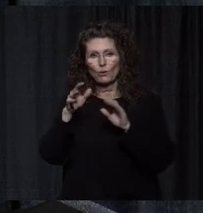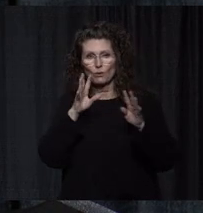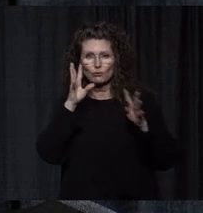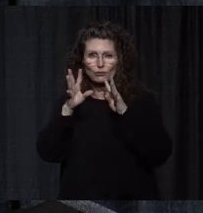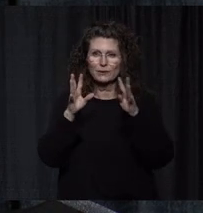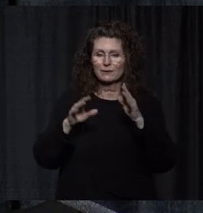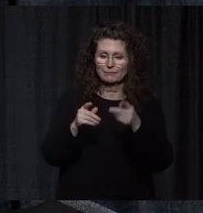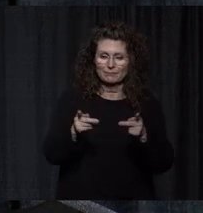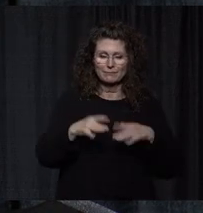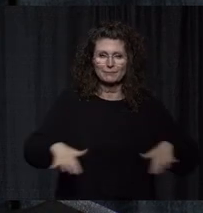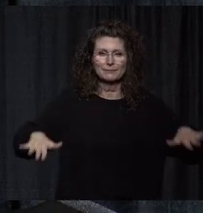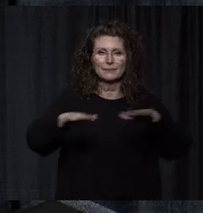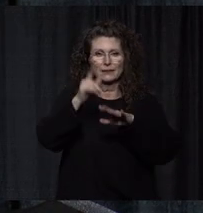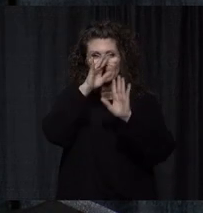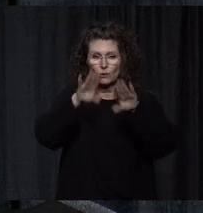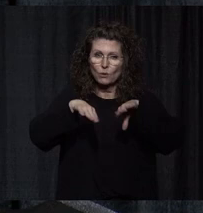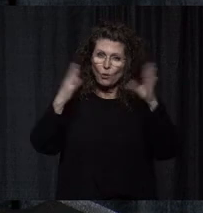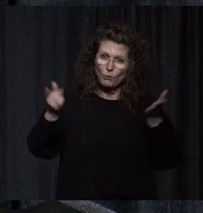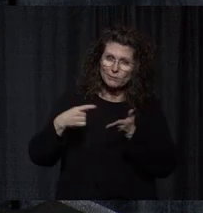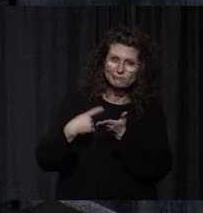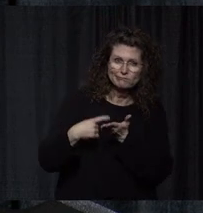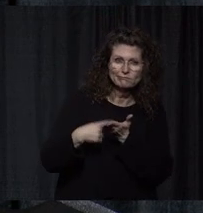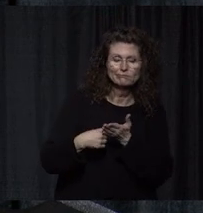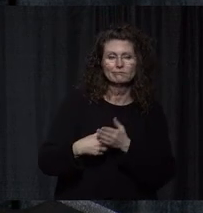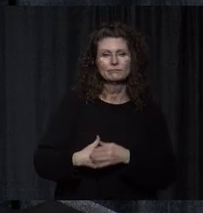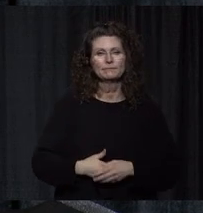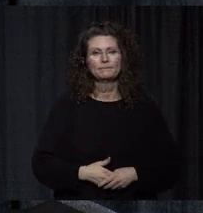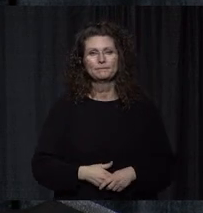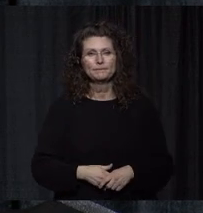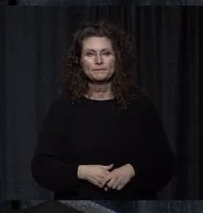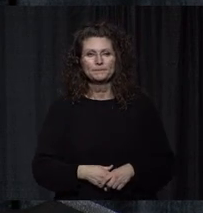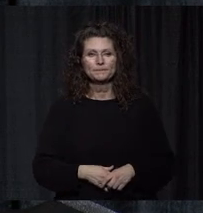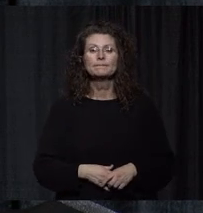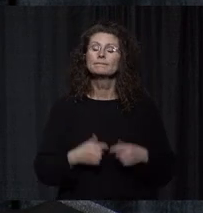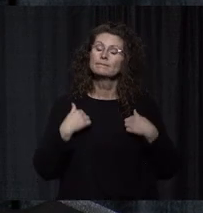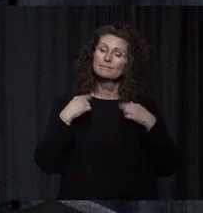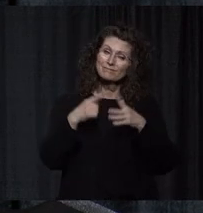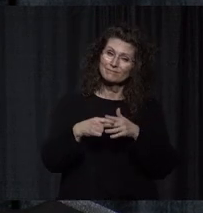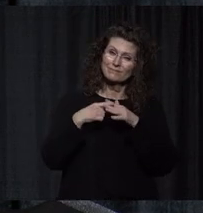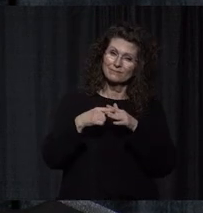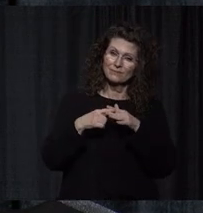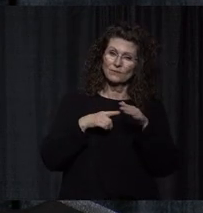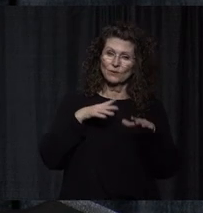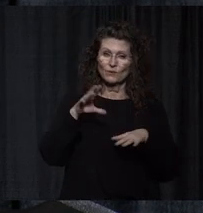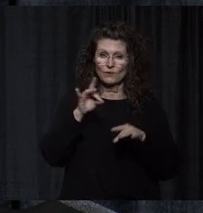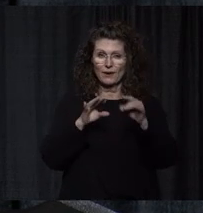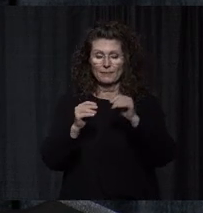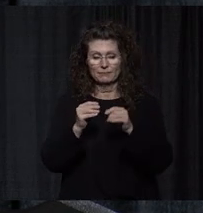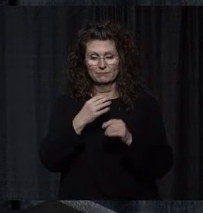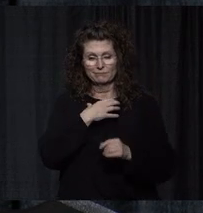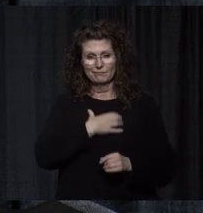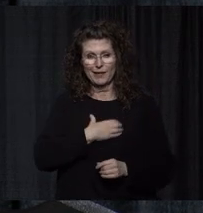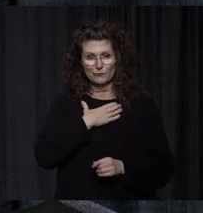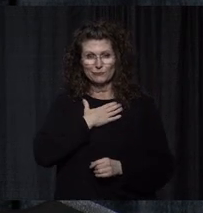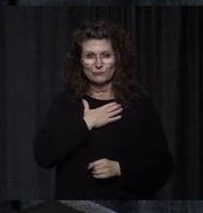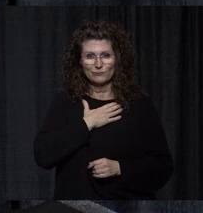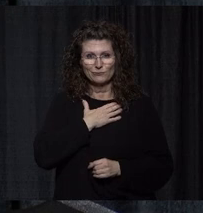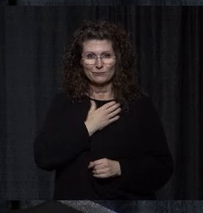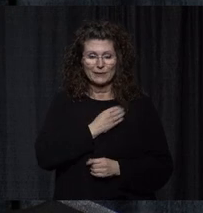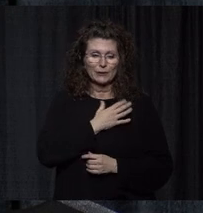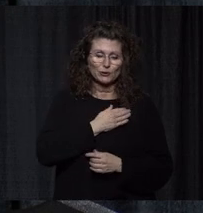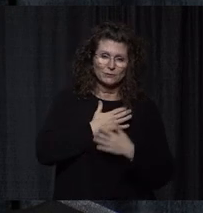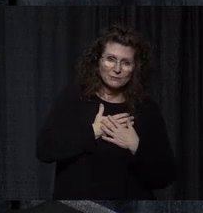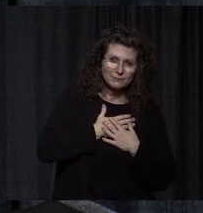spaces for open debate and dialogue. So I started to find my passion in psychology